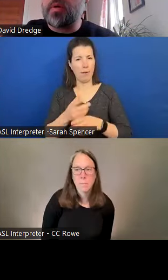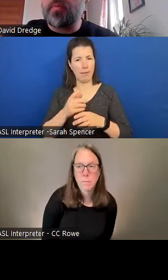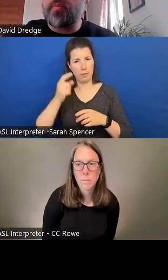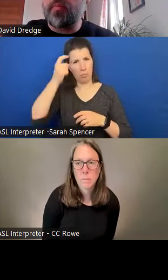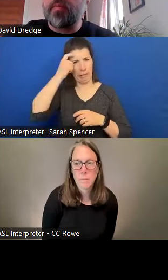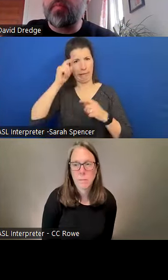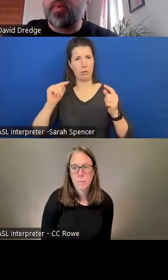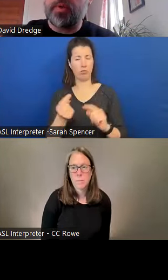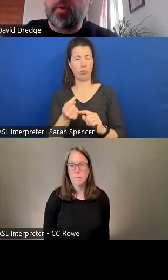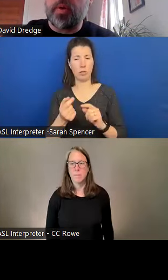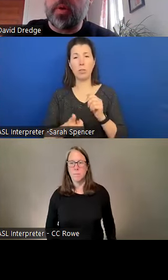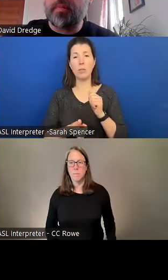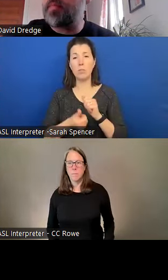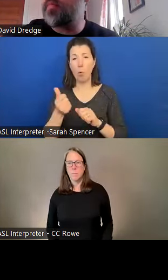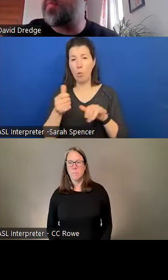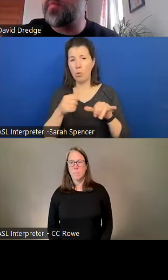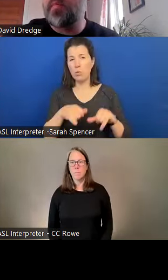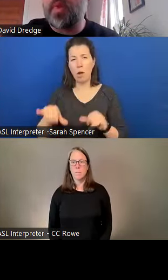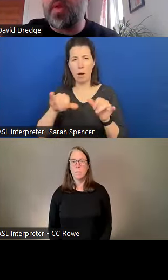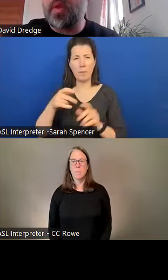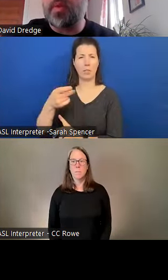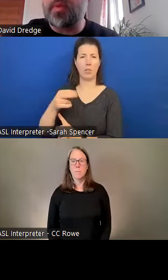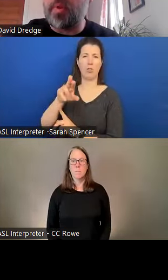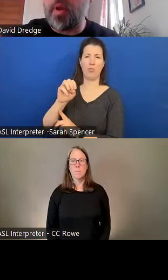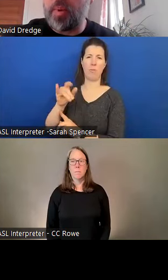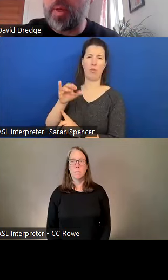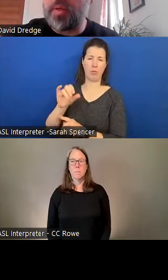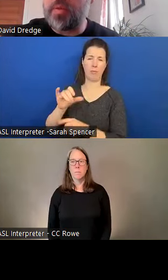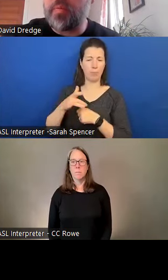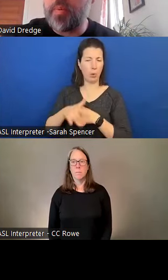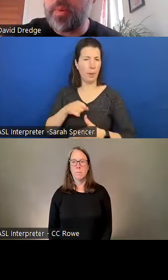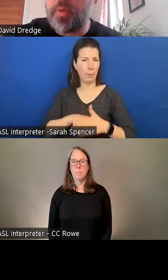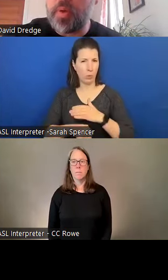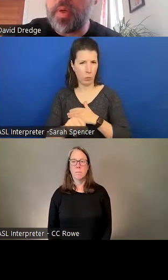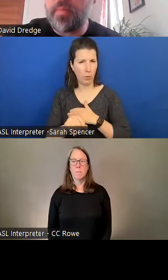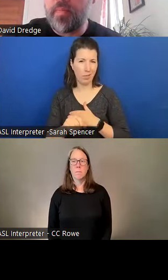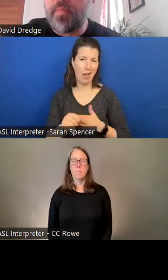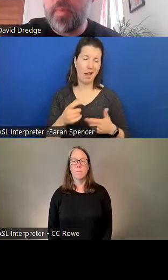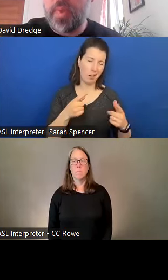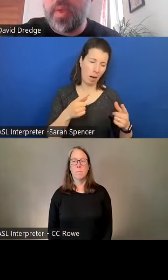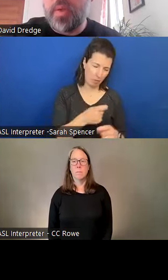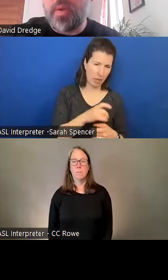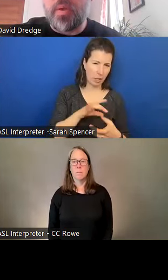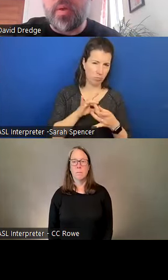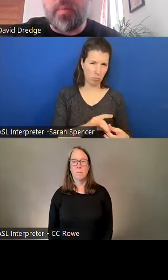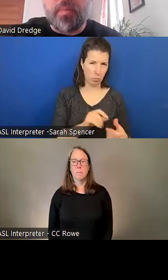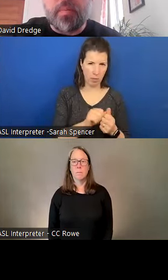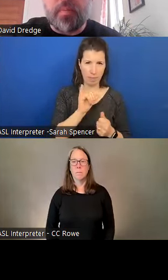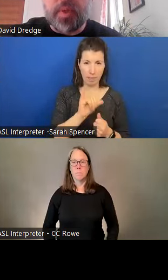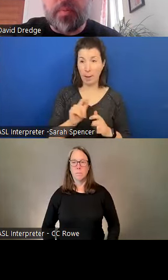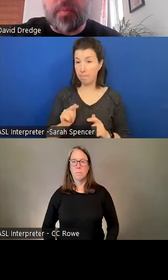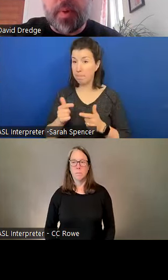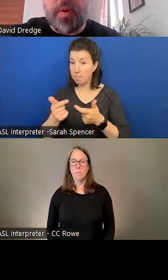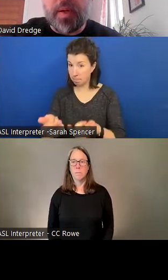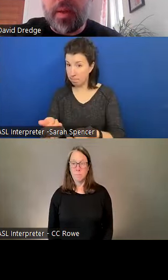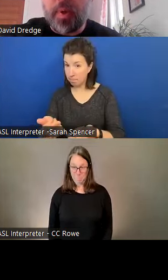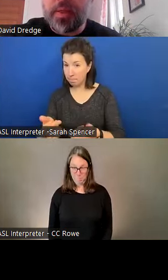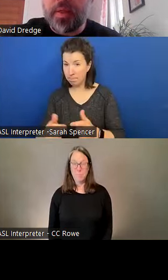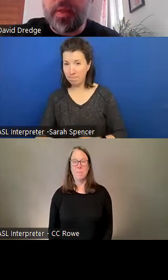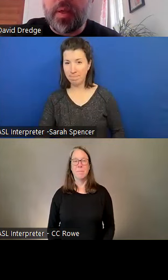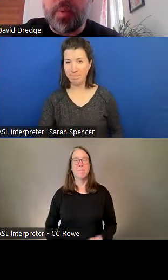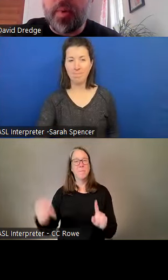are prematurity and some of the complications of prematurity. this